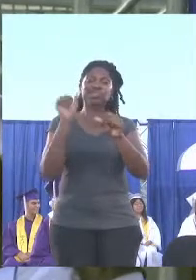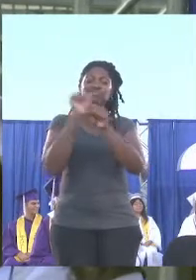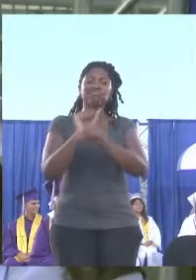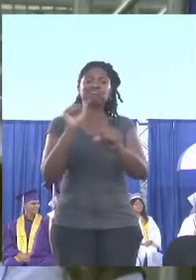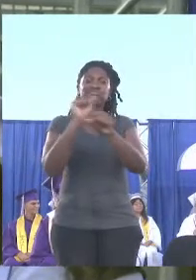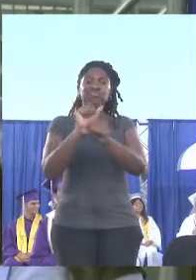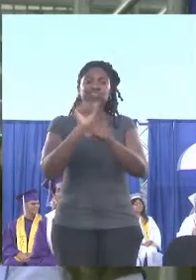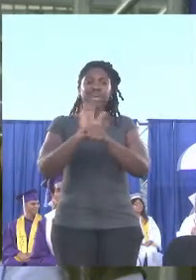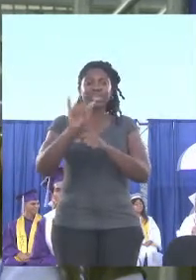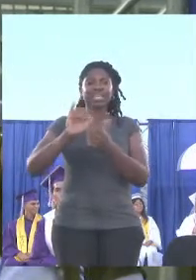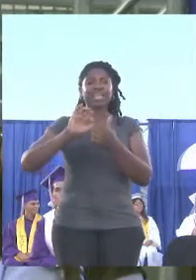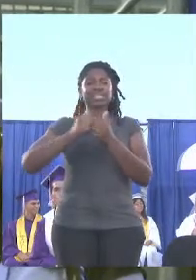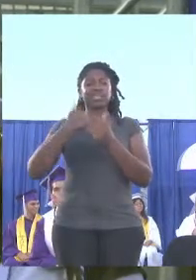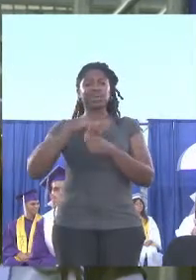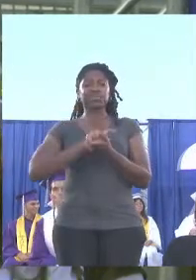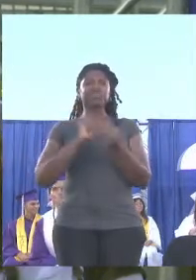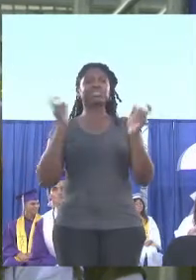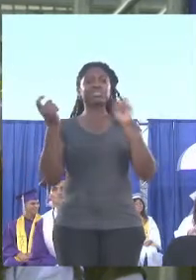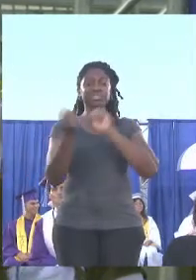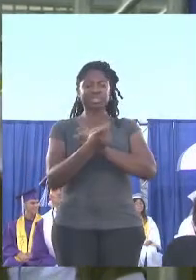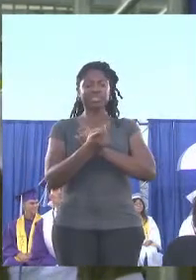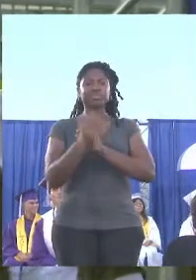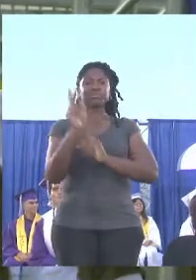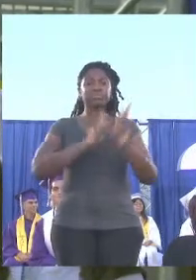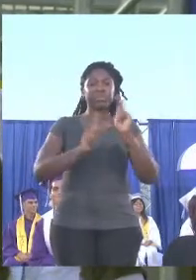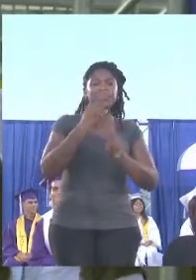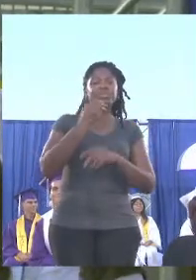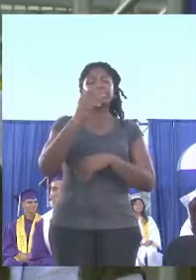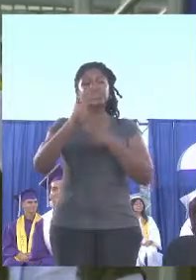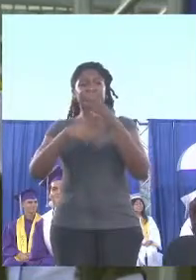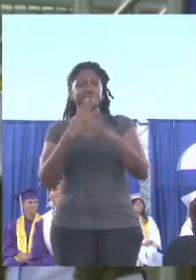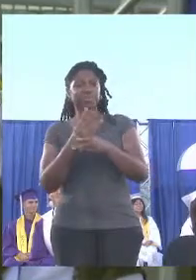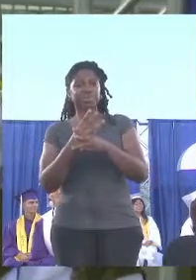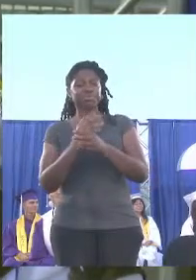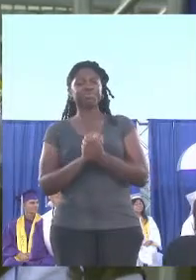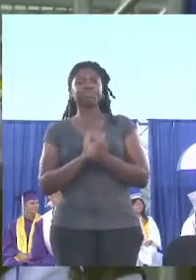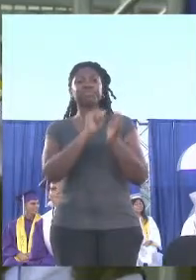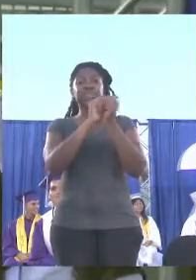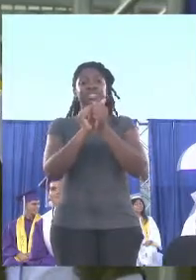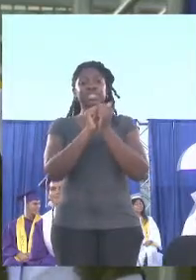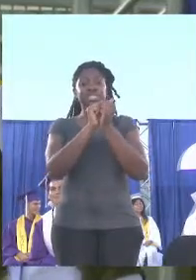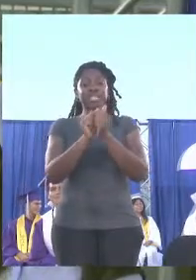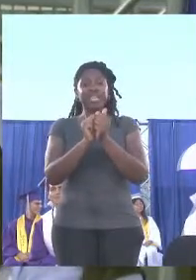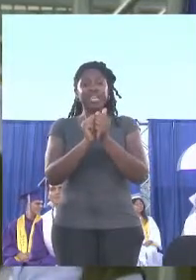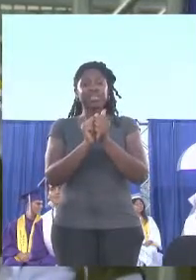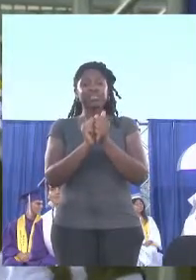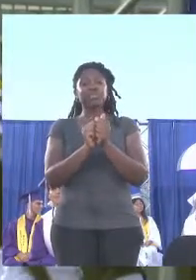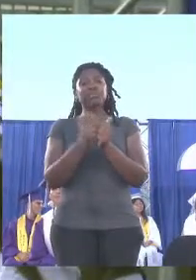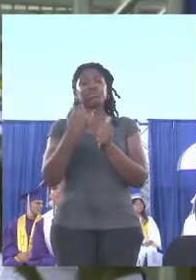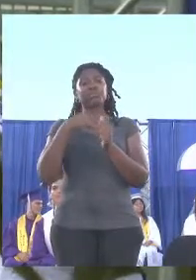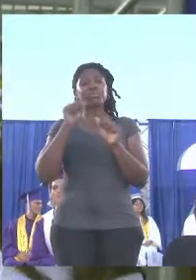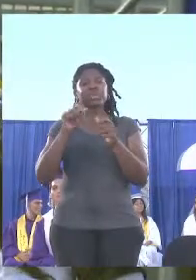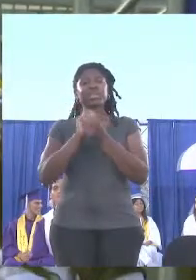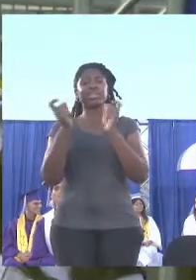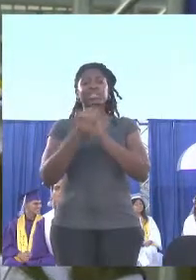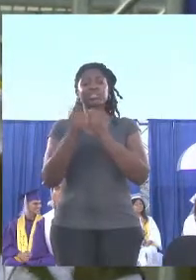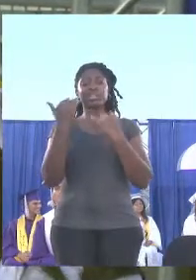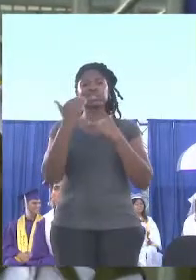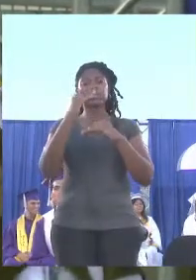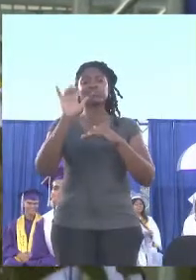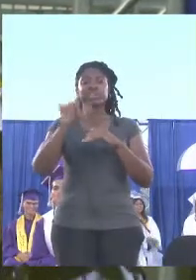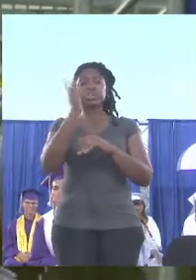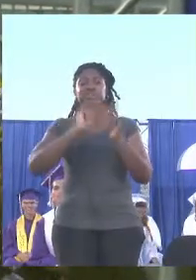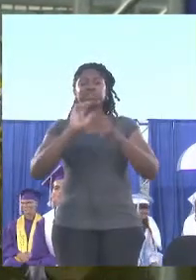make a difference in the lives of others. Together, let us defy the limitations that others may impose on us and surpass even our